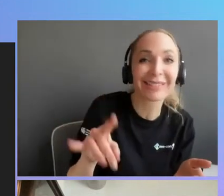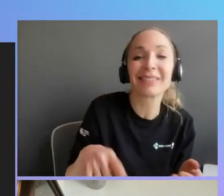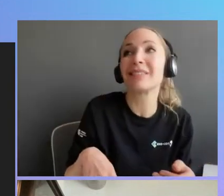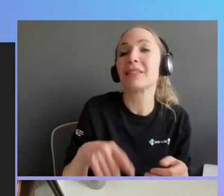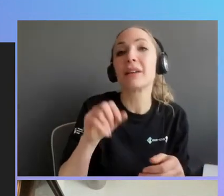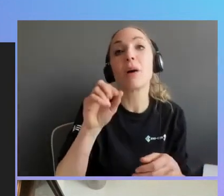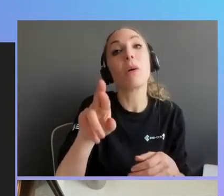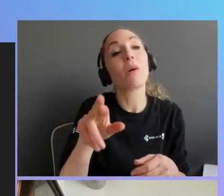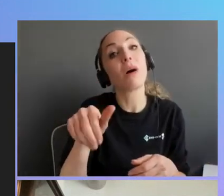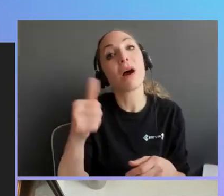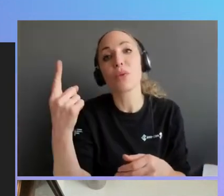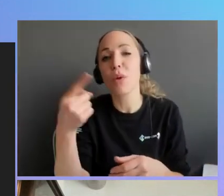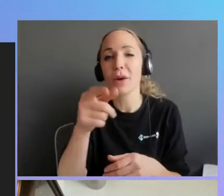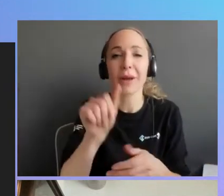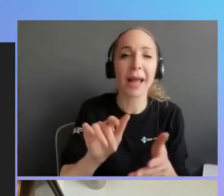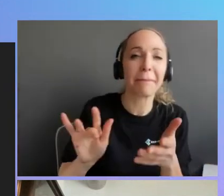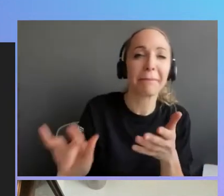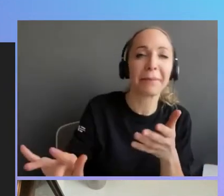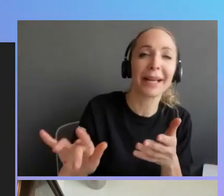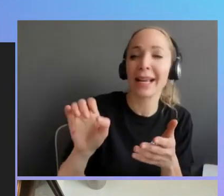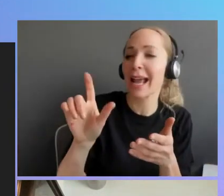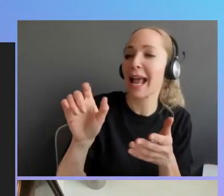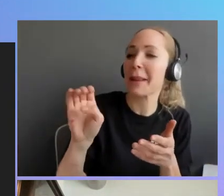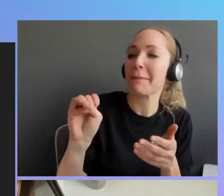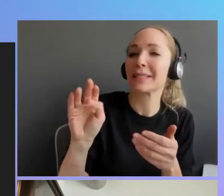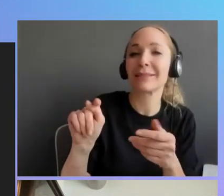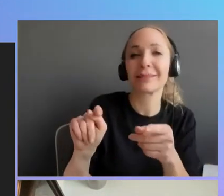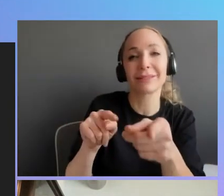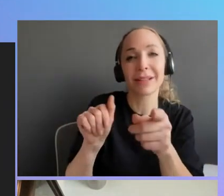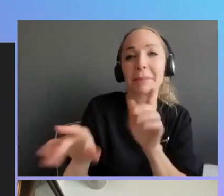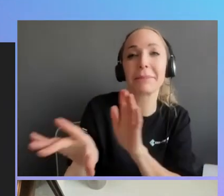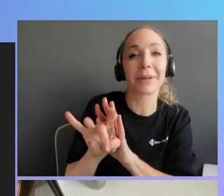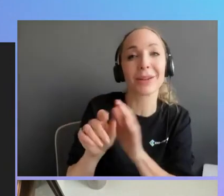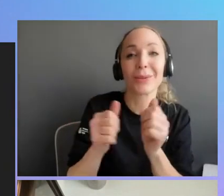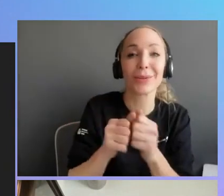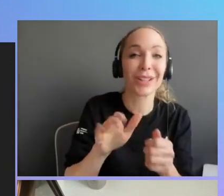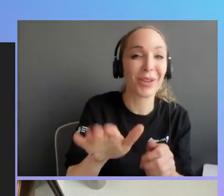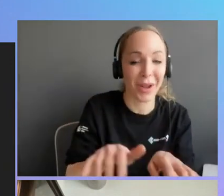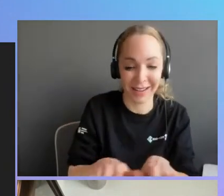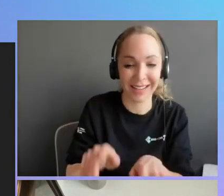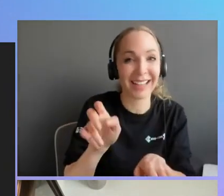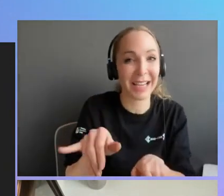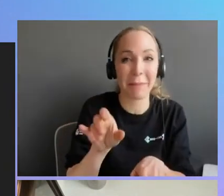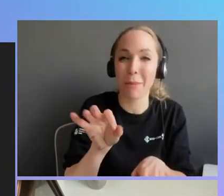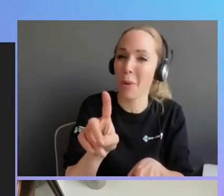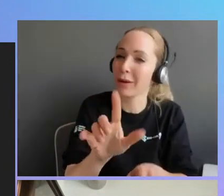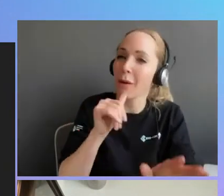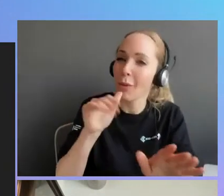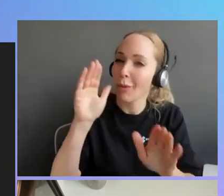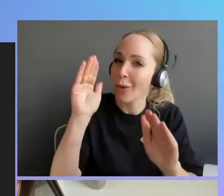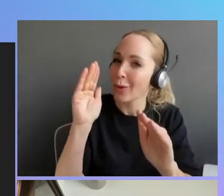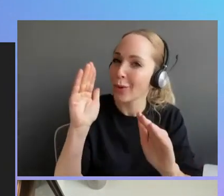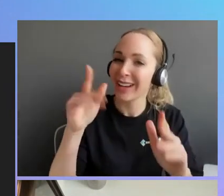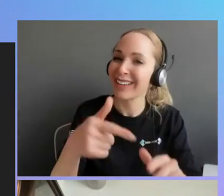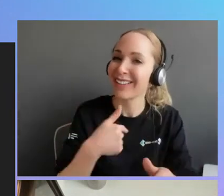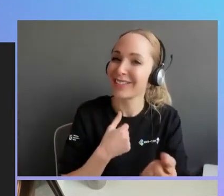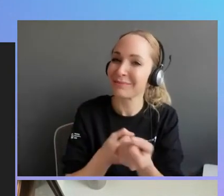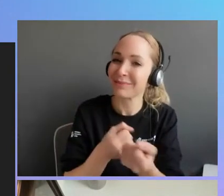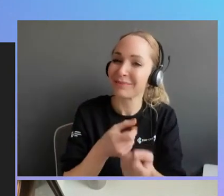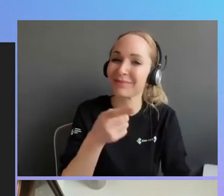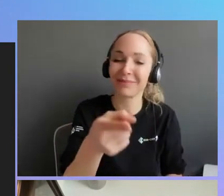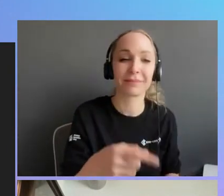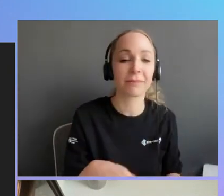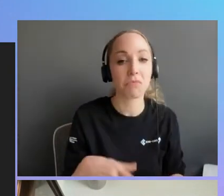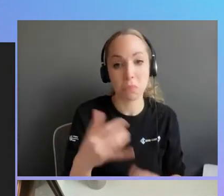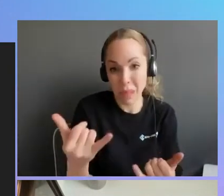the element selector where we can make selections with our keyboard. Don't worry, we got you covered everywhere. So I'm going to click next because AI did the heavy lifting for me. And